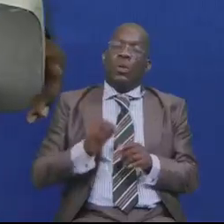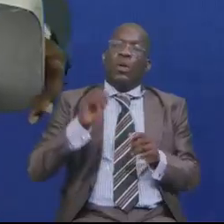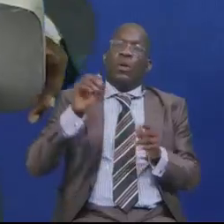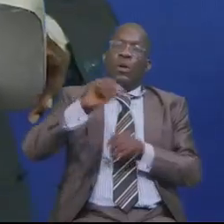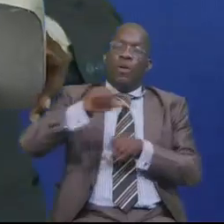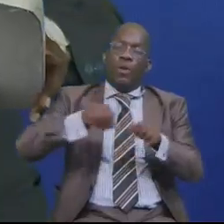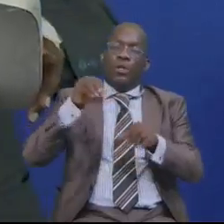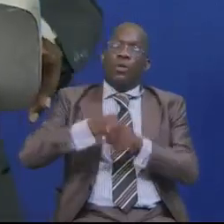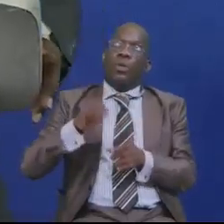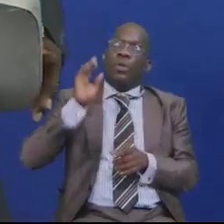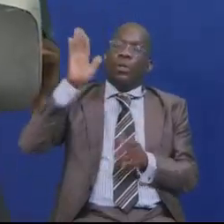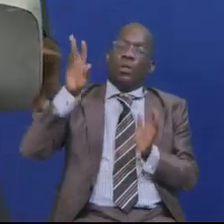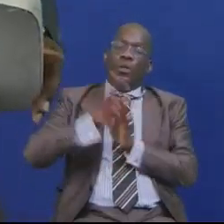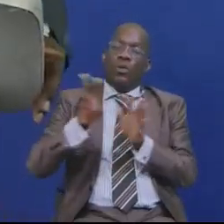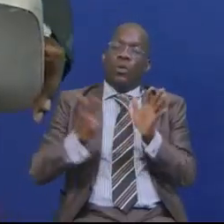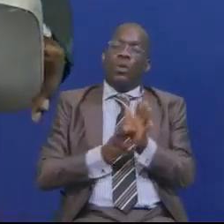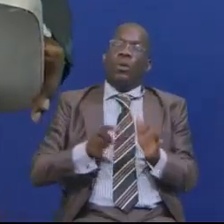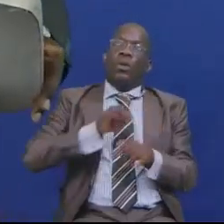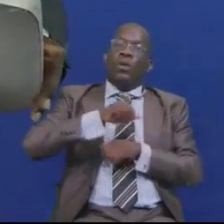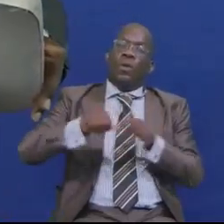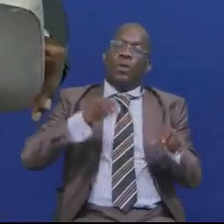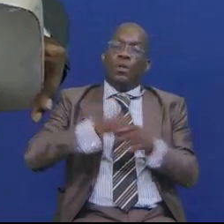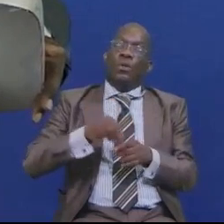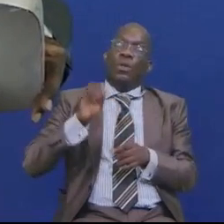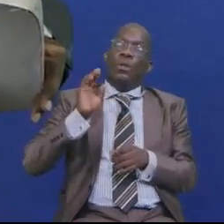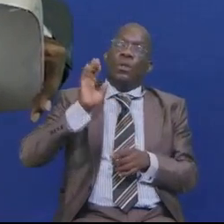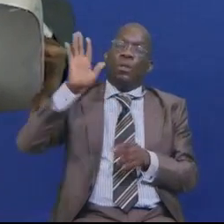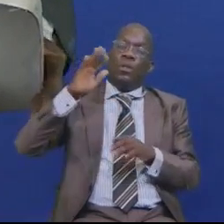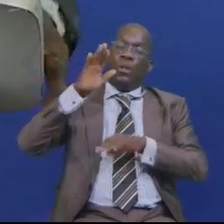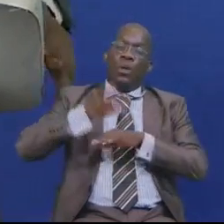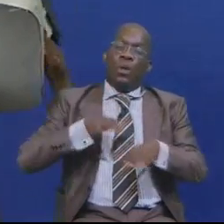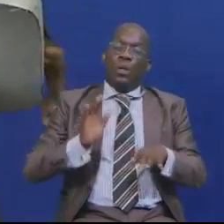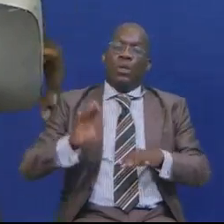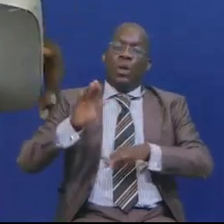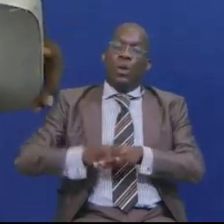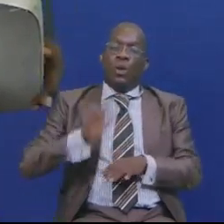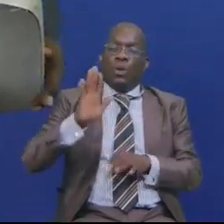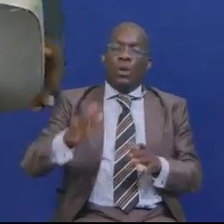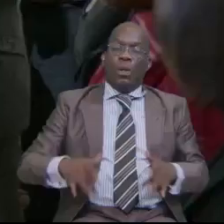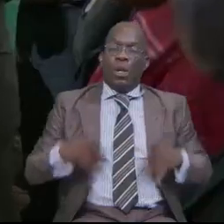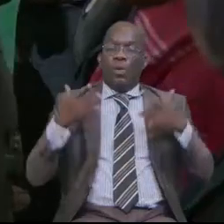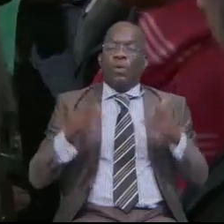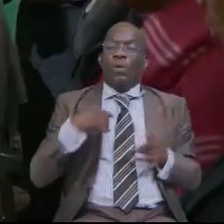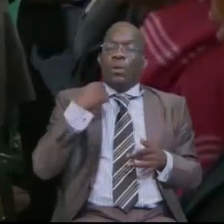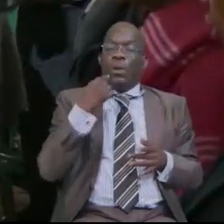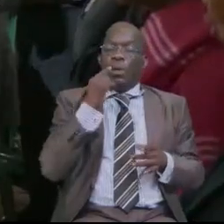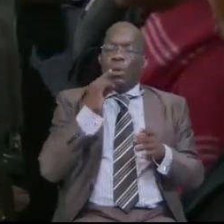and fellowship in His calling upon your life. Tell the